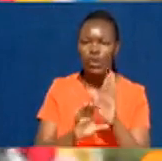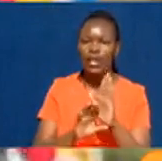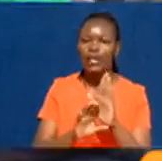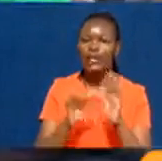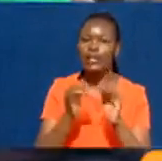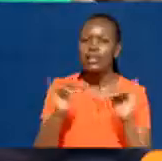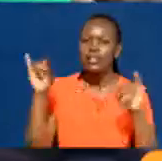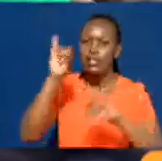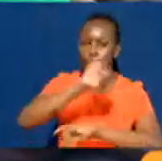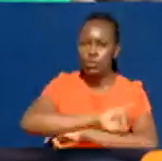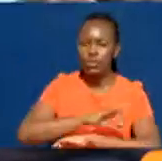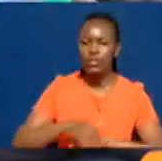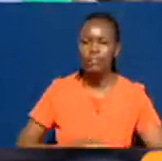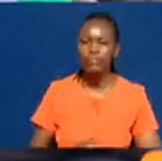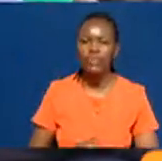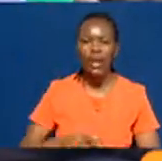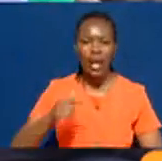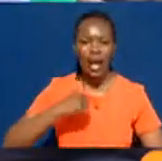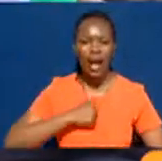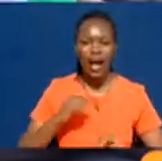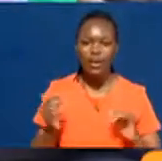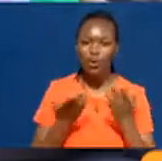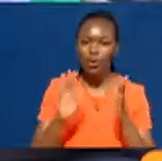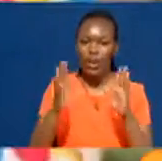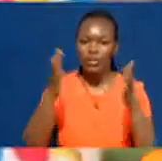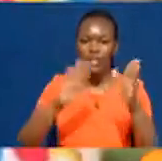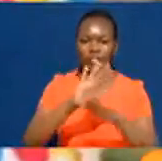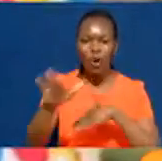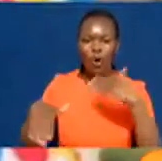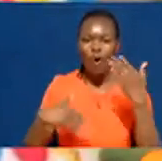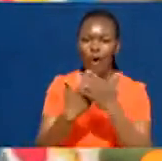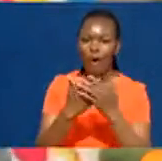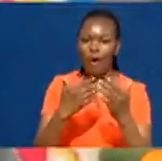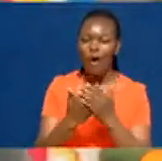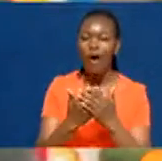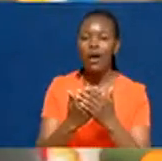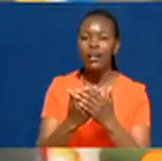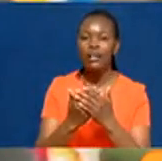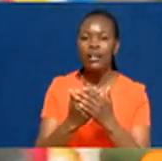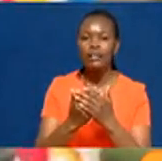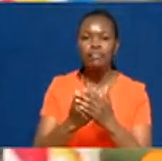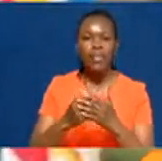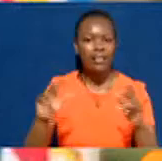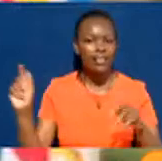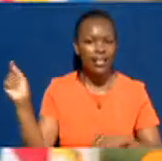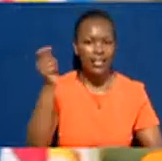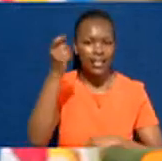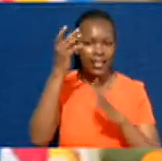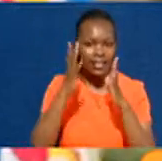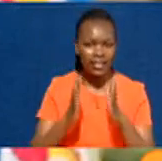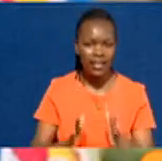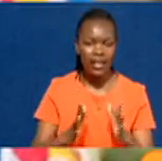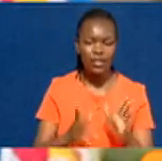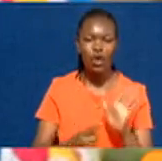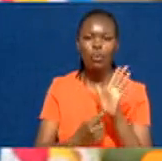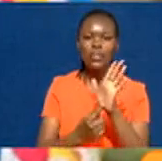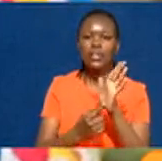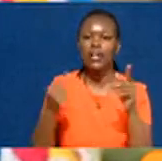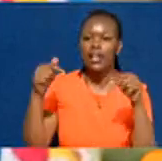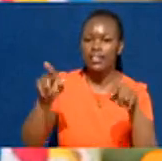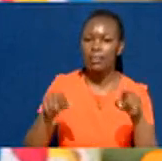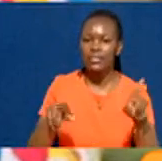institutions. I congratulate all patriotic Kenyans who presented themselves as presidential